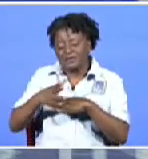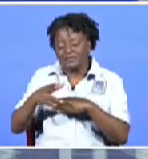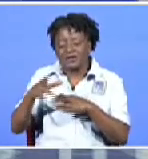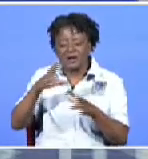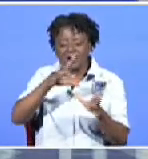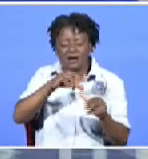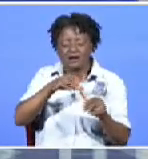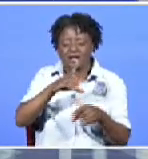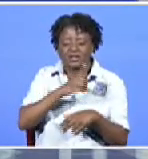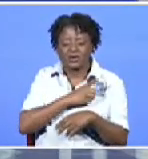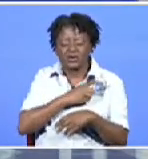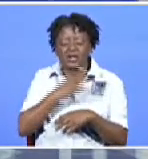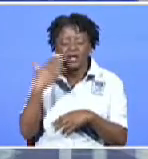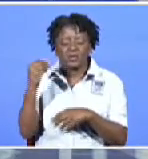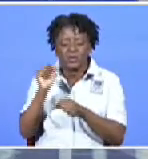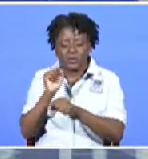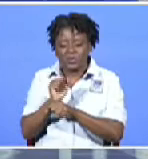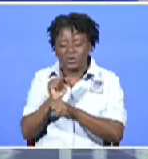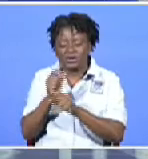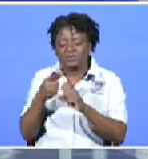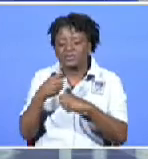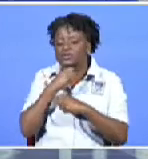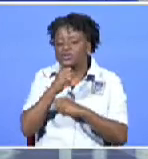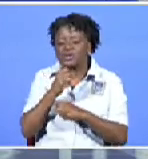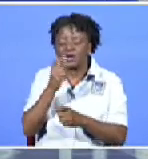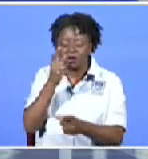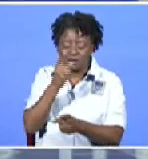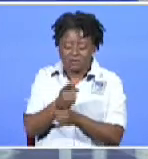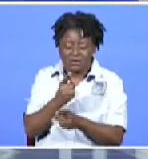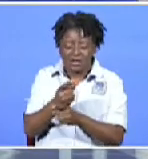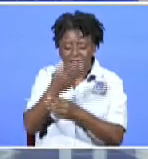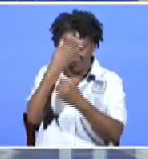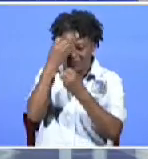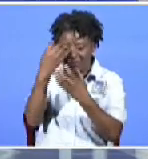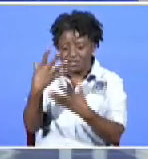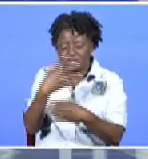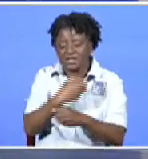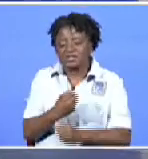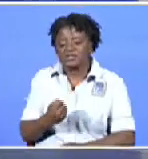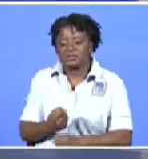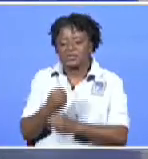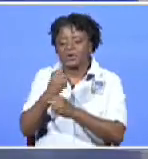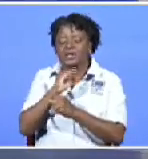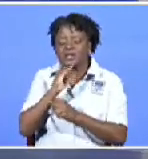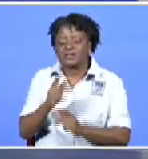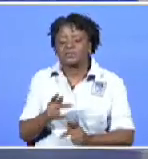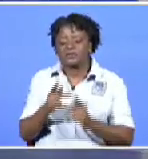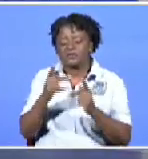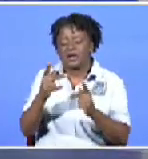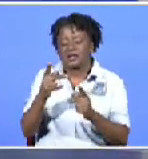from its Bahamas office to ensure accurate information and support is provided from repatriated Haitian migrants.